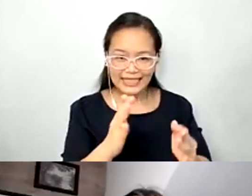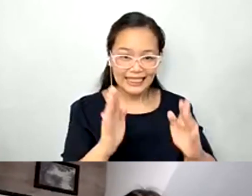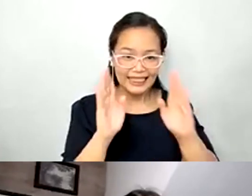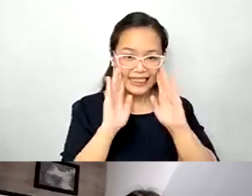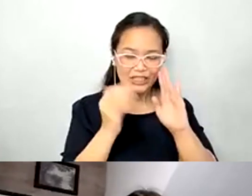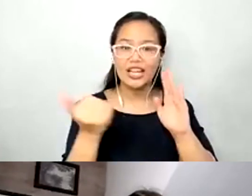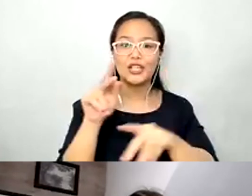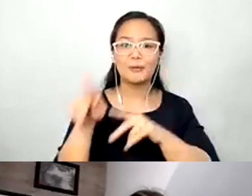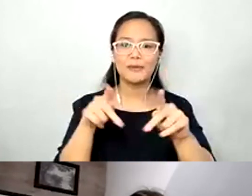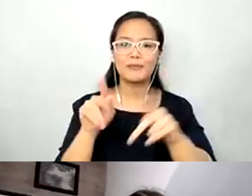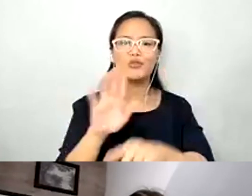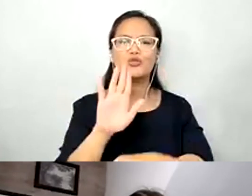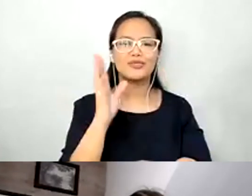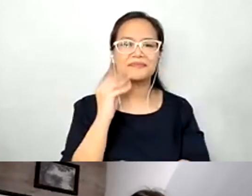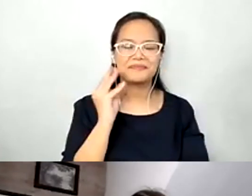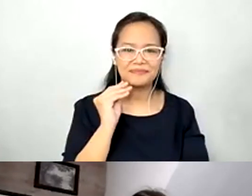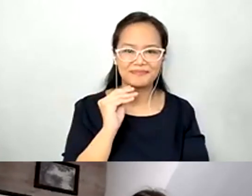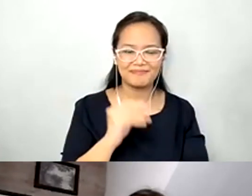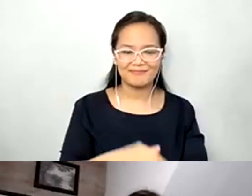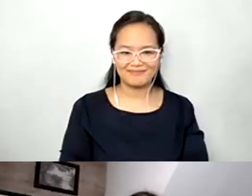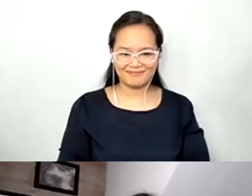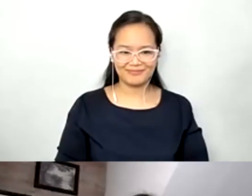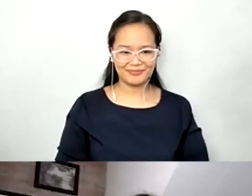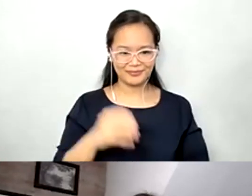people based from your experience po? Okay.